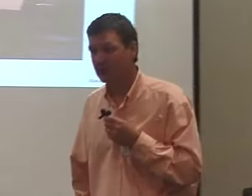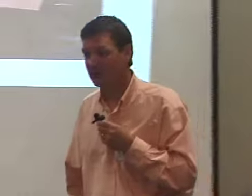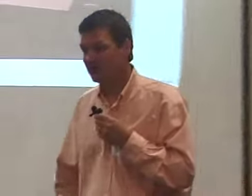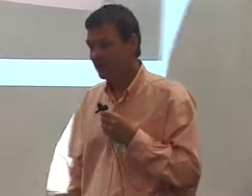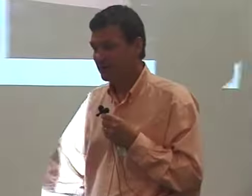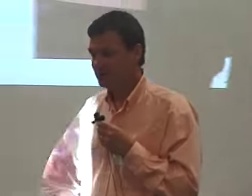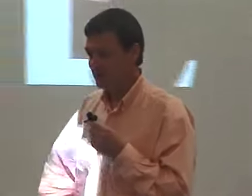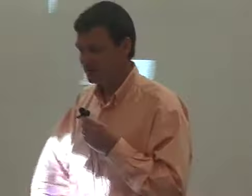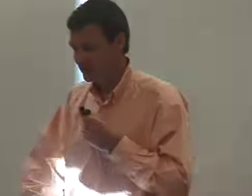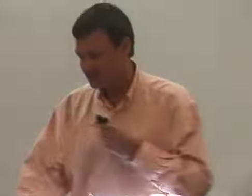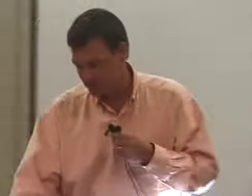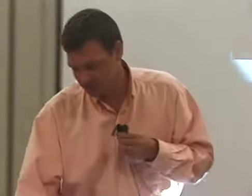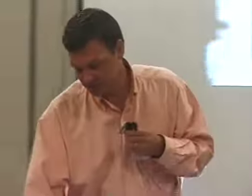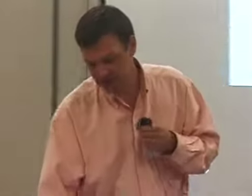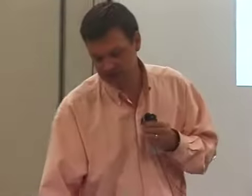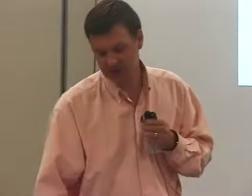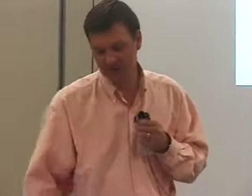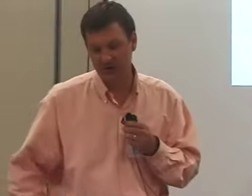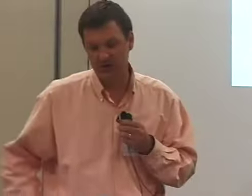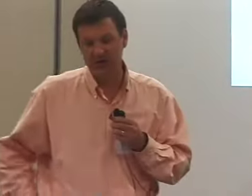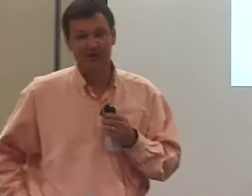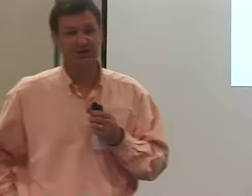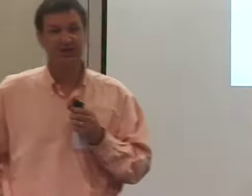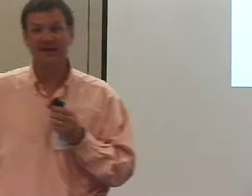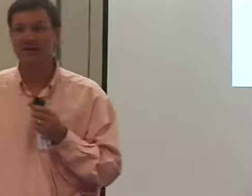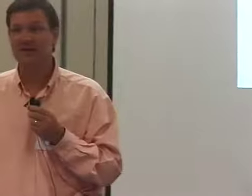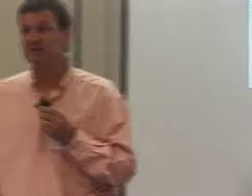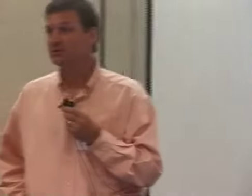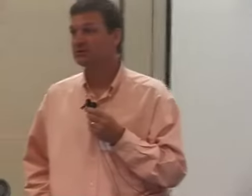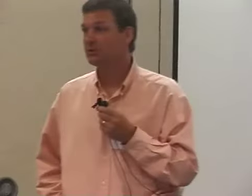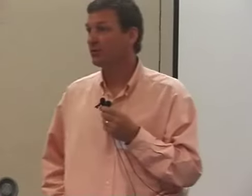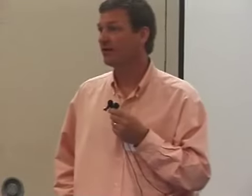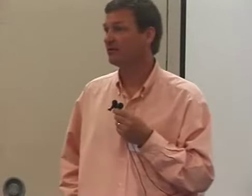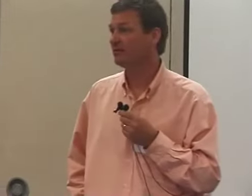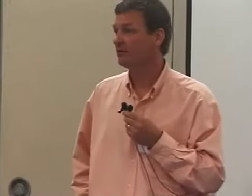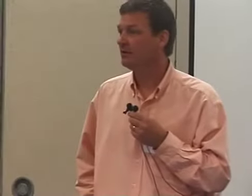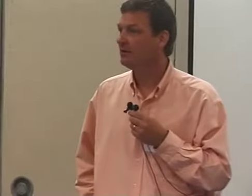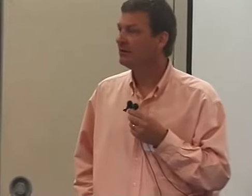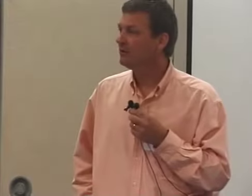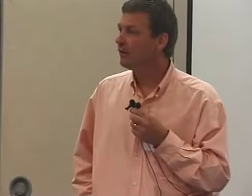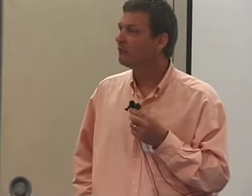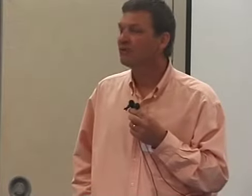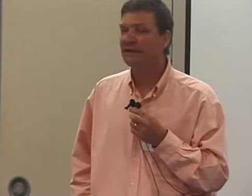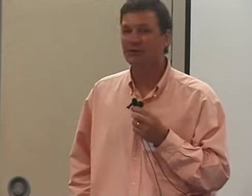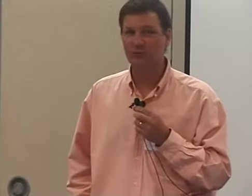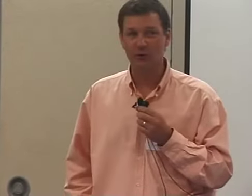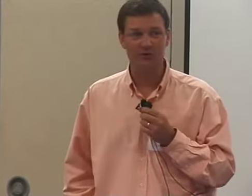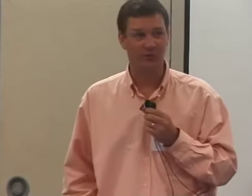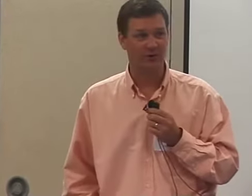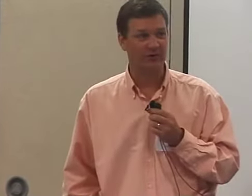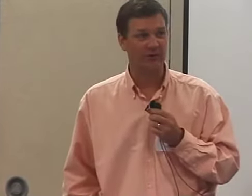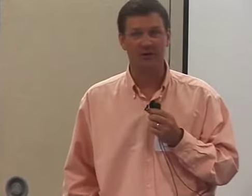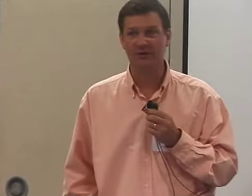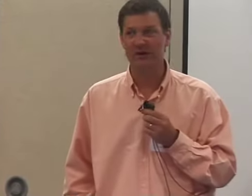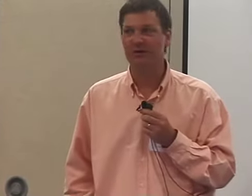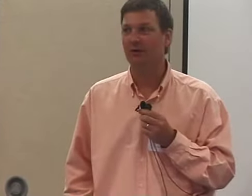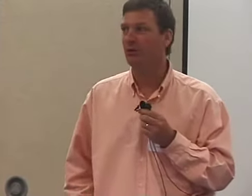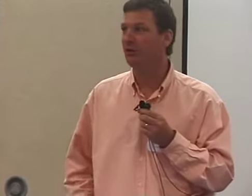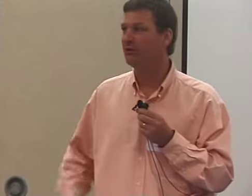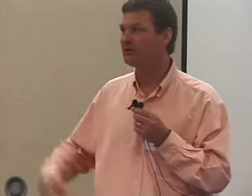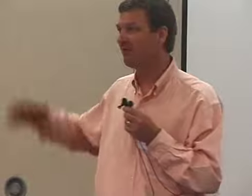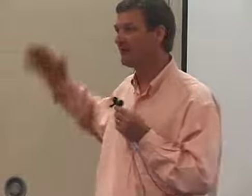her to tell us these. So here's what she's going to do. She's going to tell us stories. Hopefully controlled stories. We don't